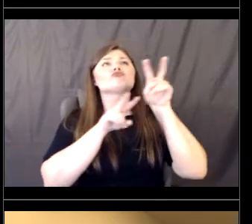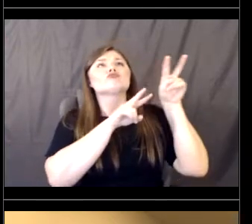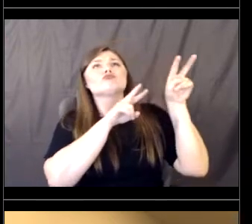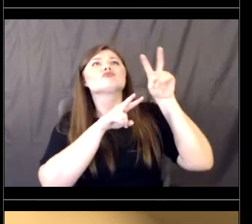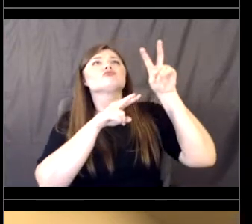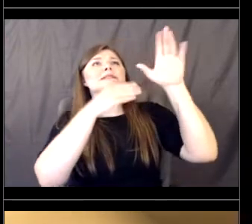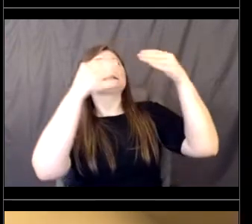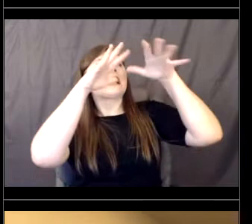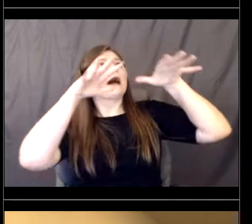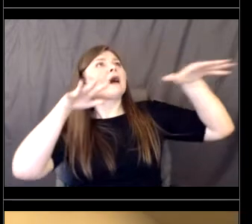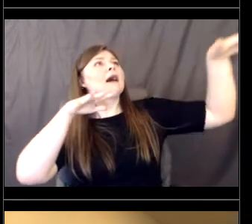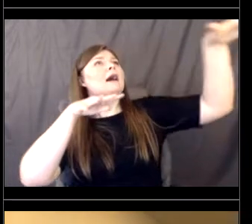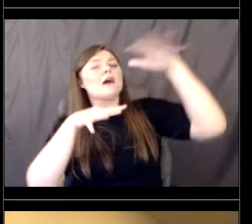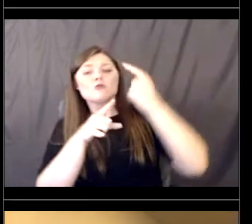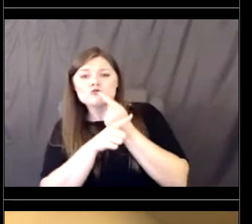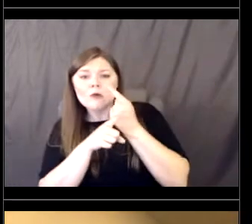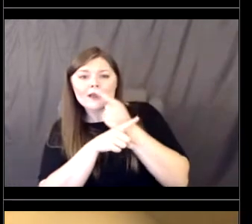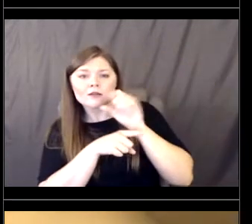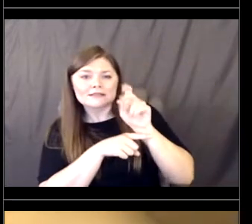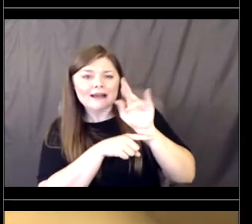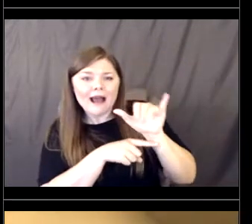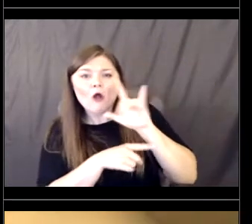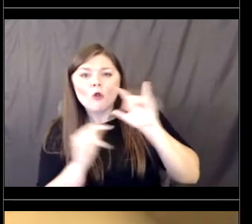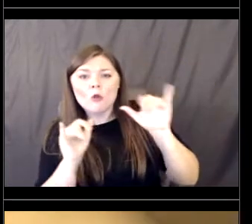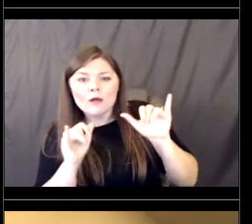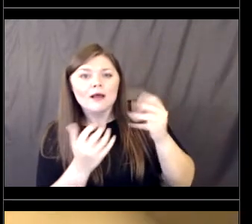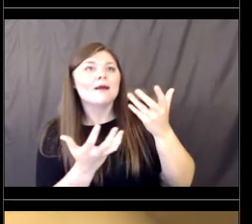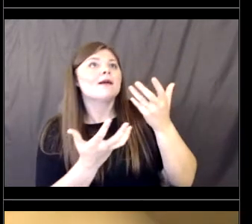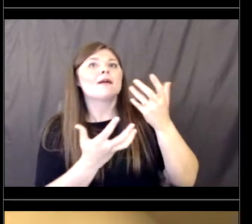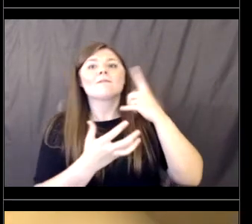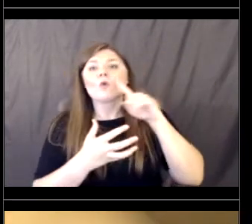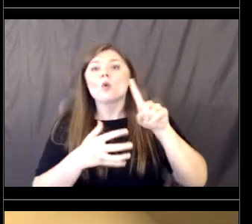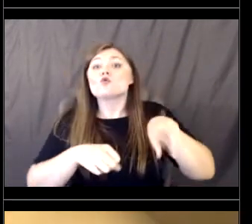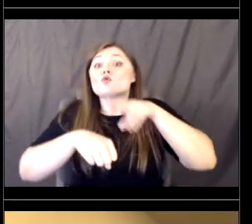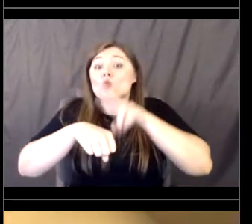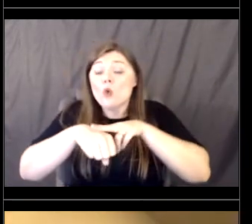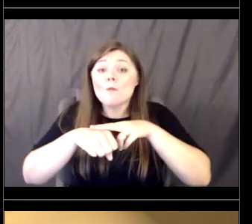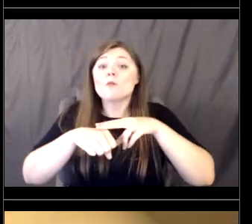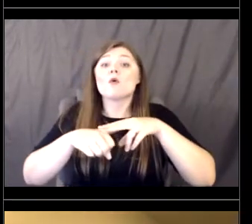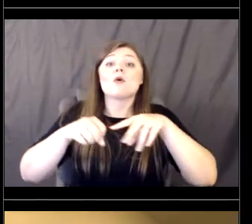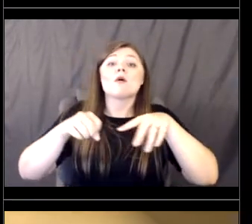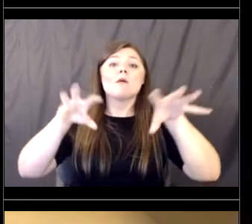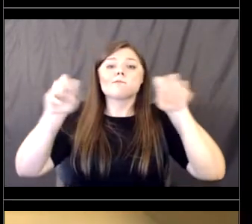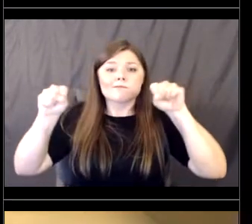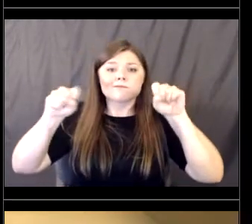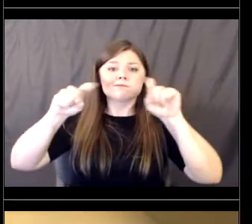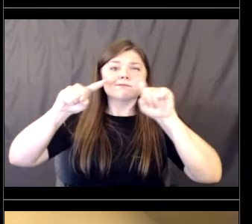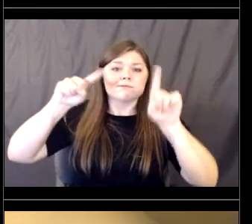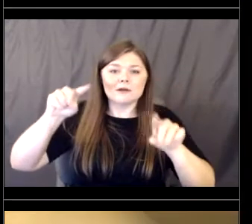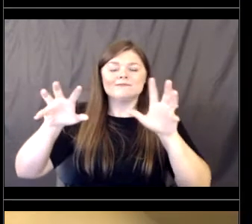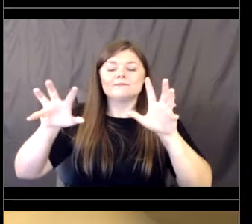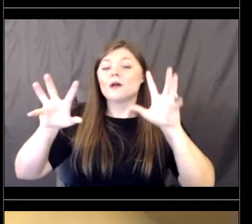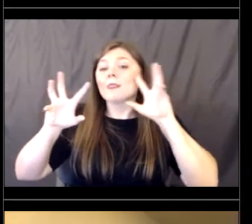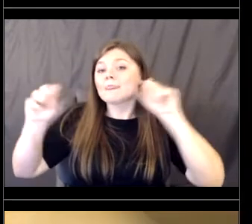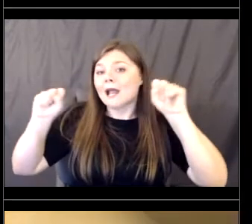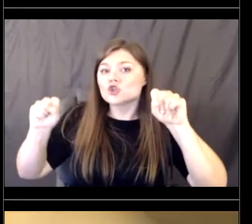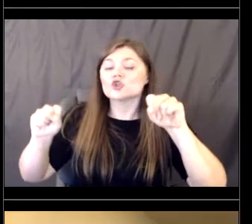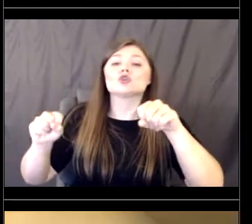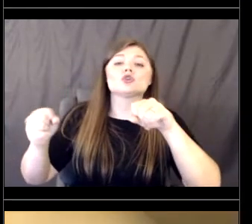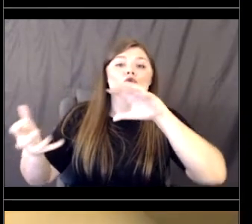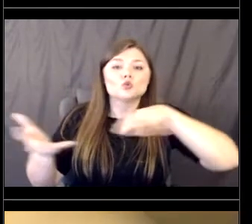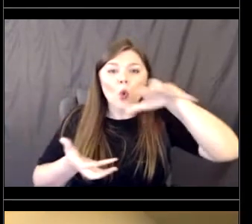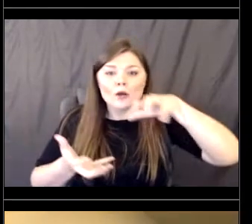the difference between regular sky conditions or normal thunderstorms and tornadic thunderstorms. So there's possibly something there to greater